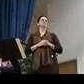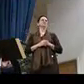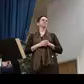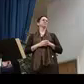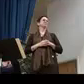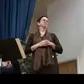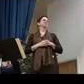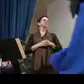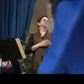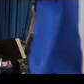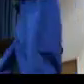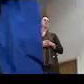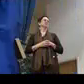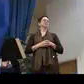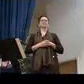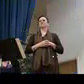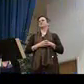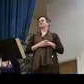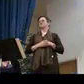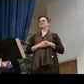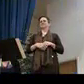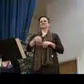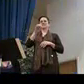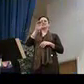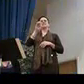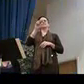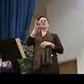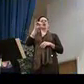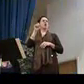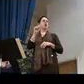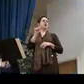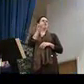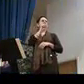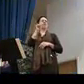Sierra Dawn Smith, Associate of Arts, General Education.